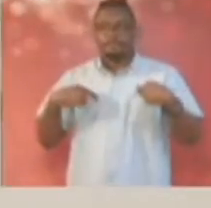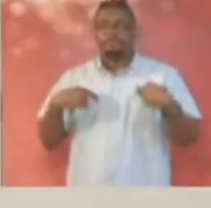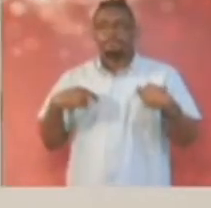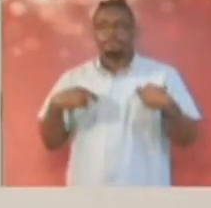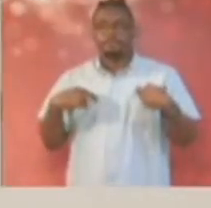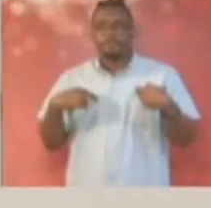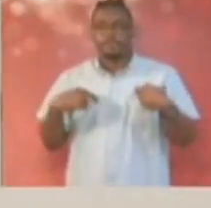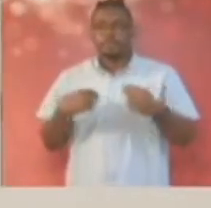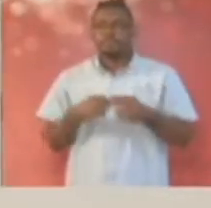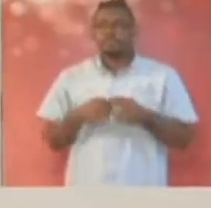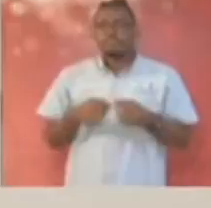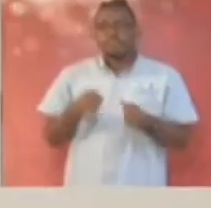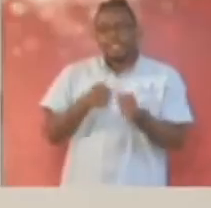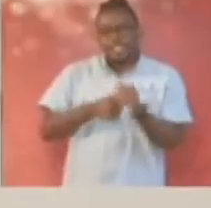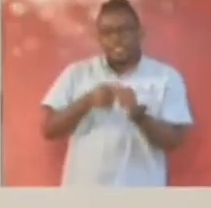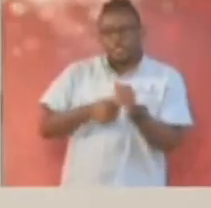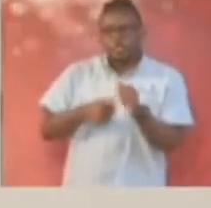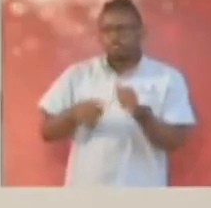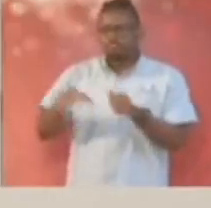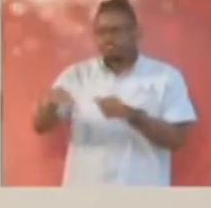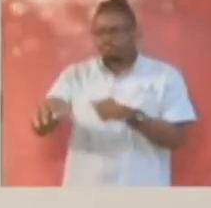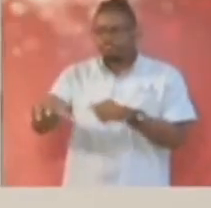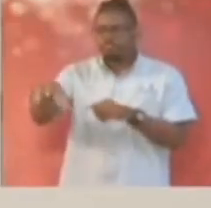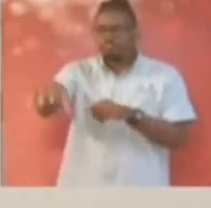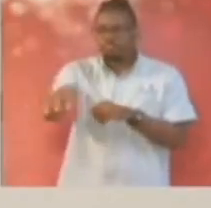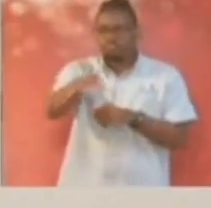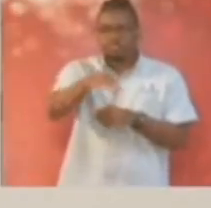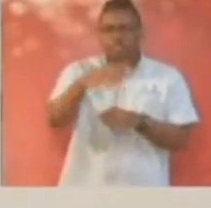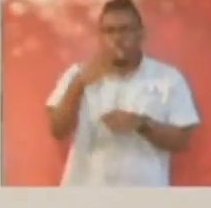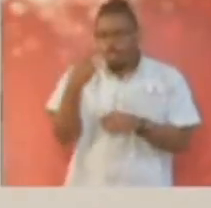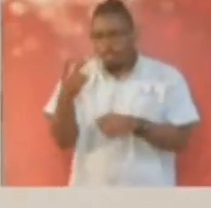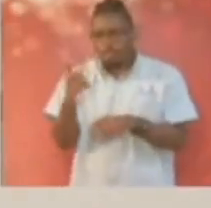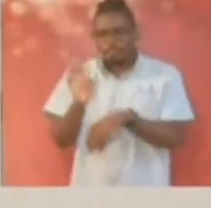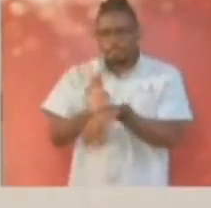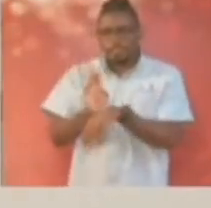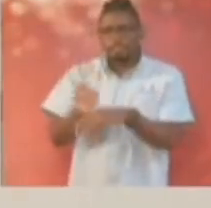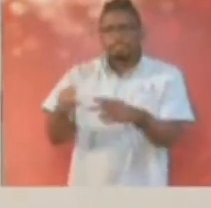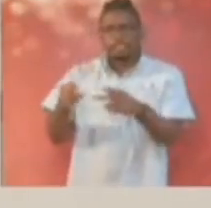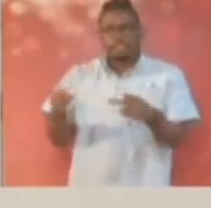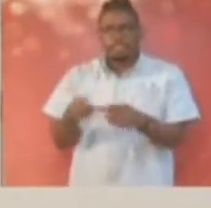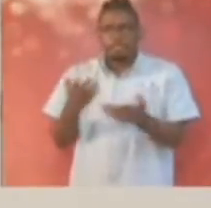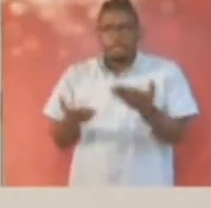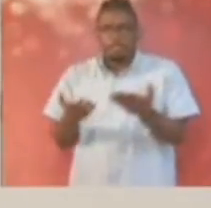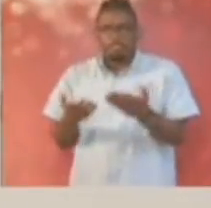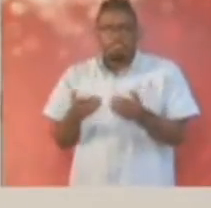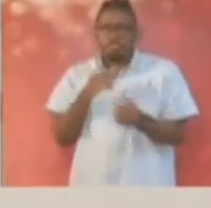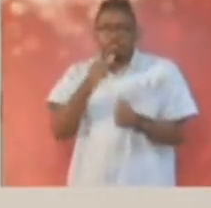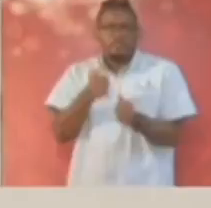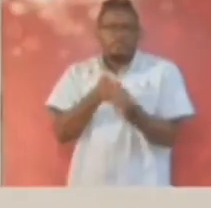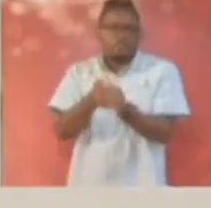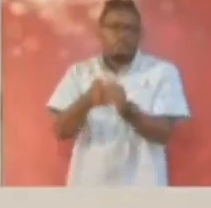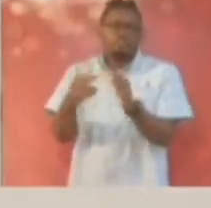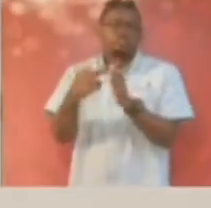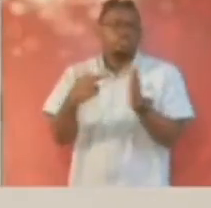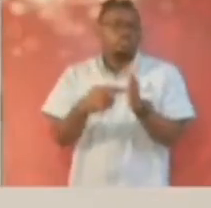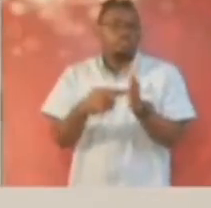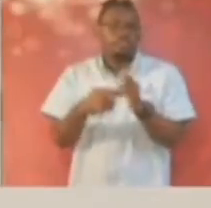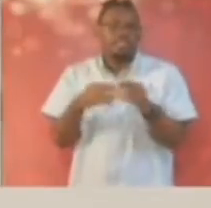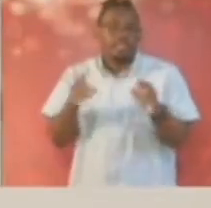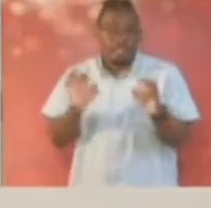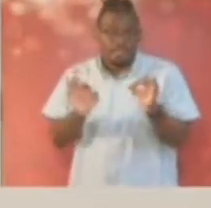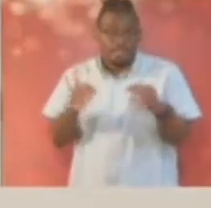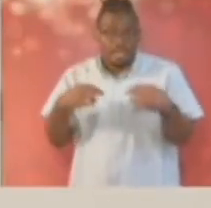for reviewing business places, etc., that exist and operate within the bounds of each